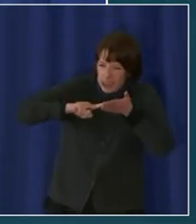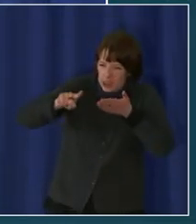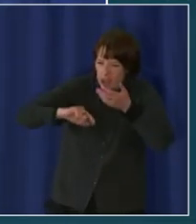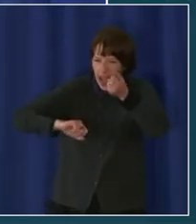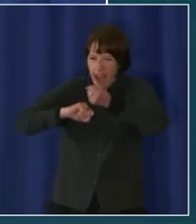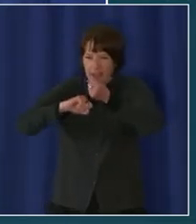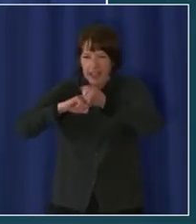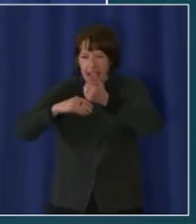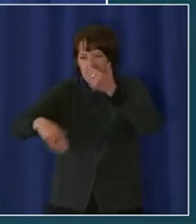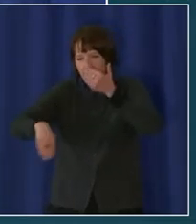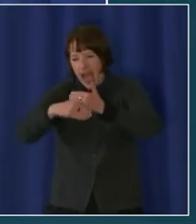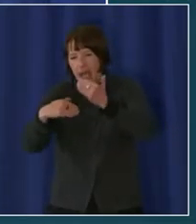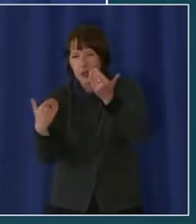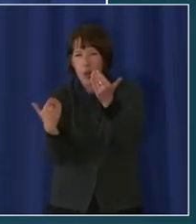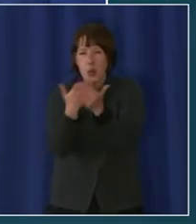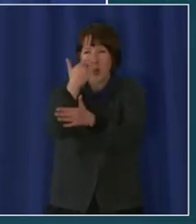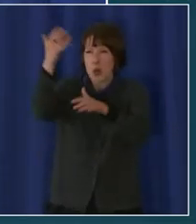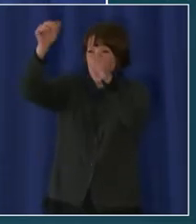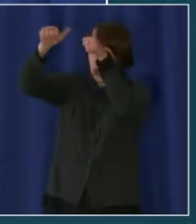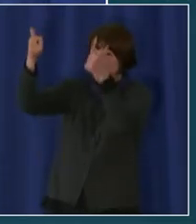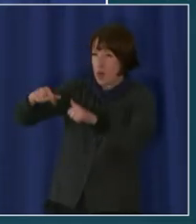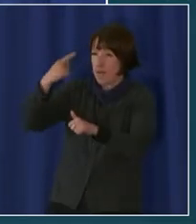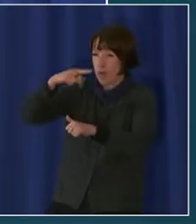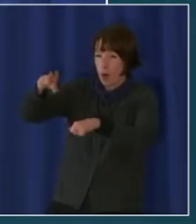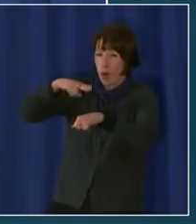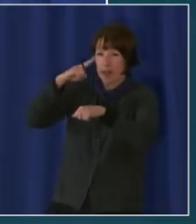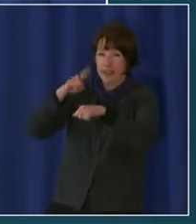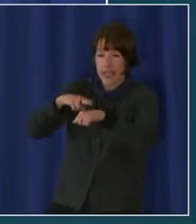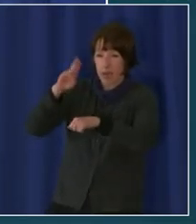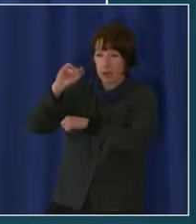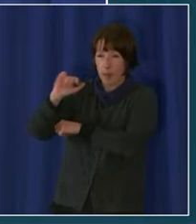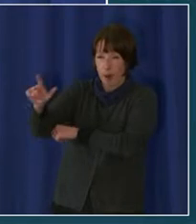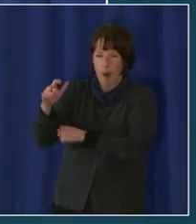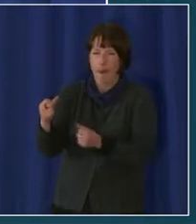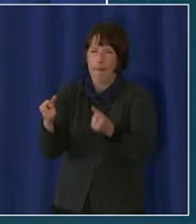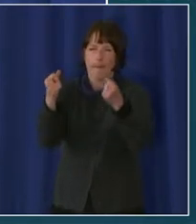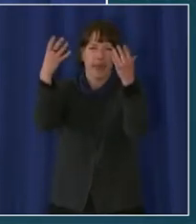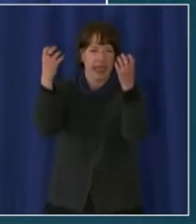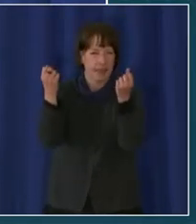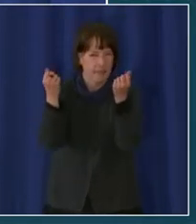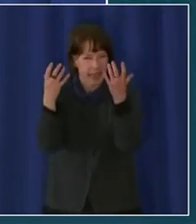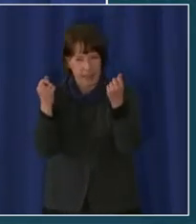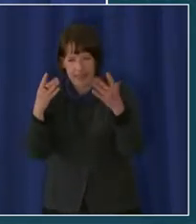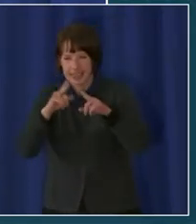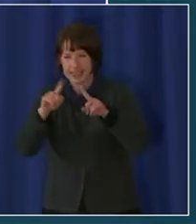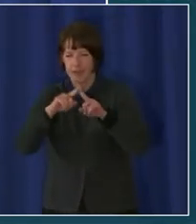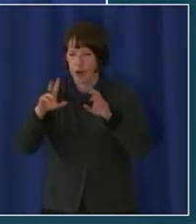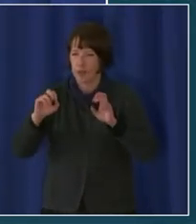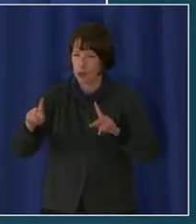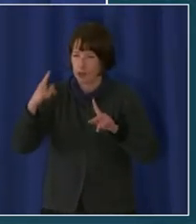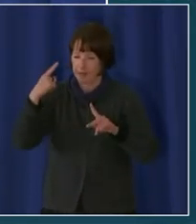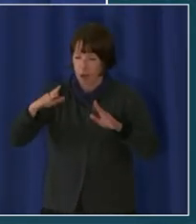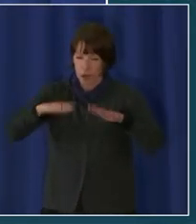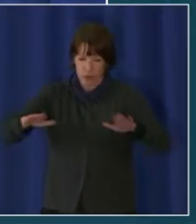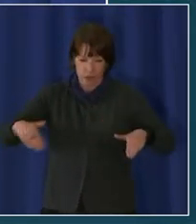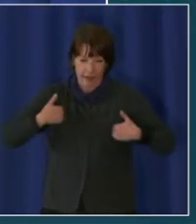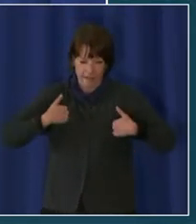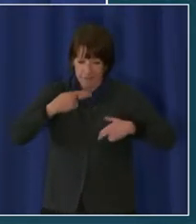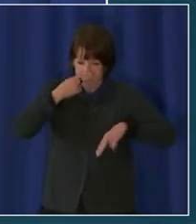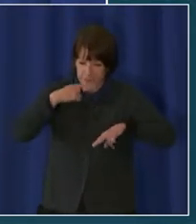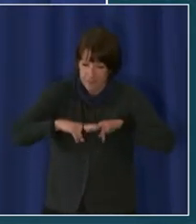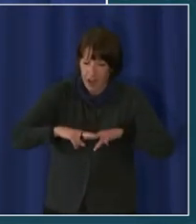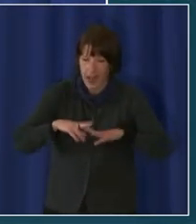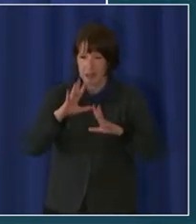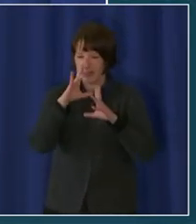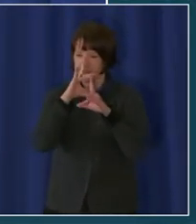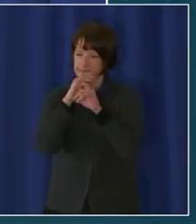new monuments to the National Mall. We have all kinds of opportunities for children to really have fun and be engrossed in content